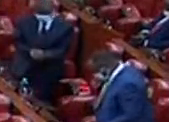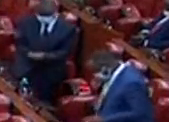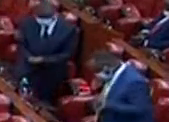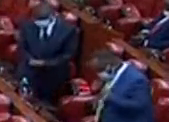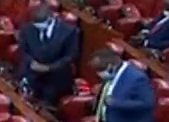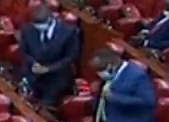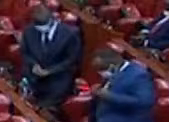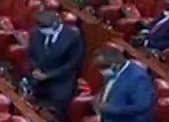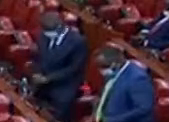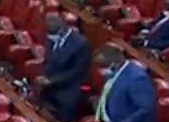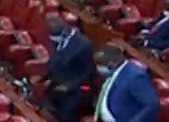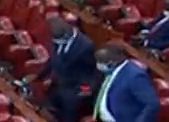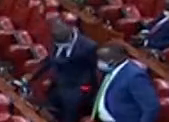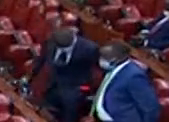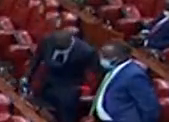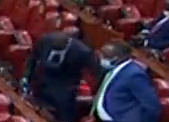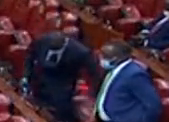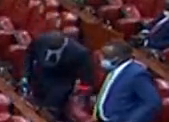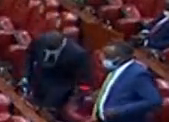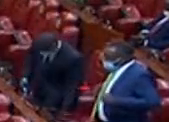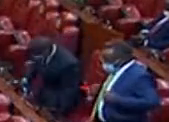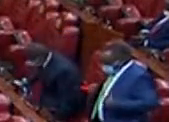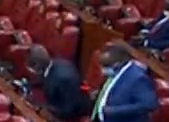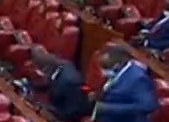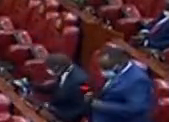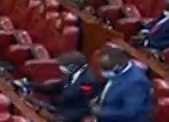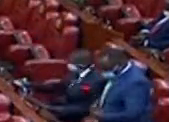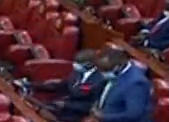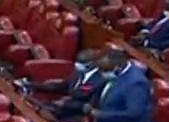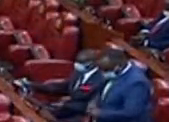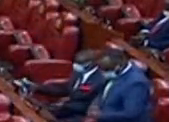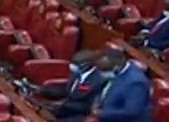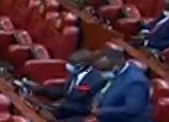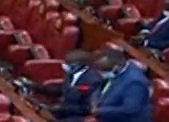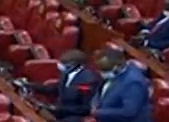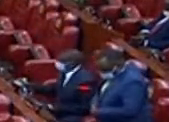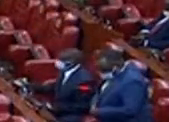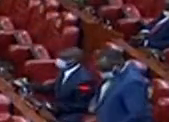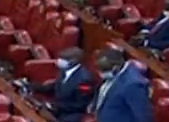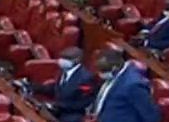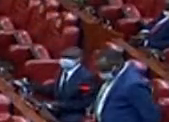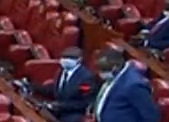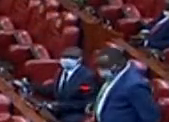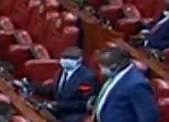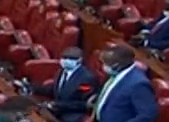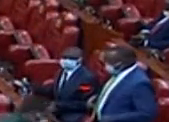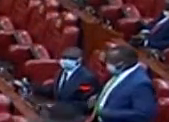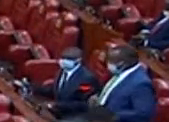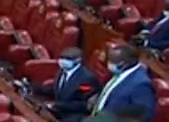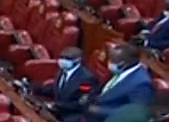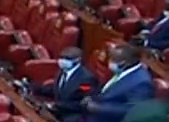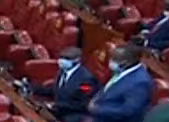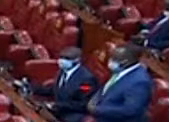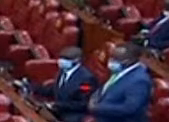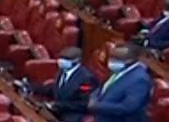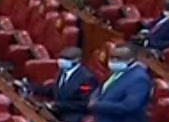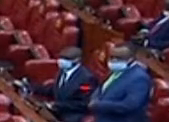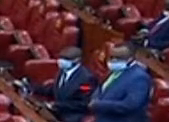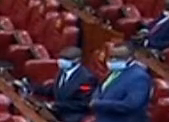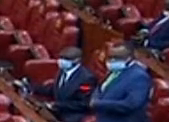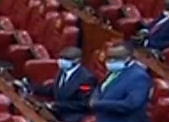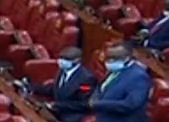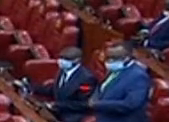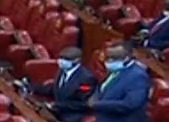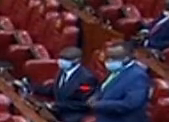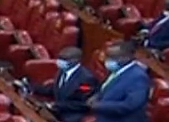Thank you, Mr. Speaker. Mr. Speaker, as one of the members of the Ad Hoc Committee, and on the behalf of the